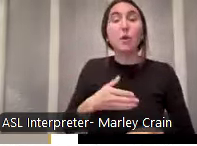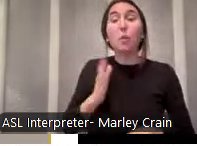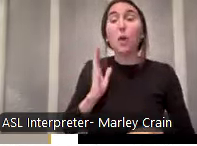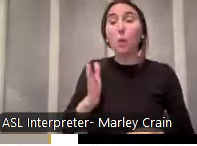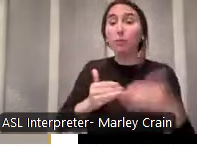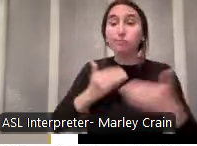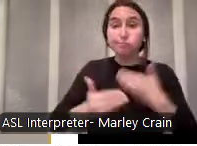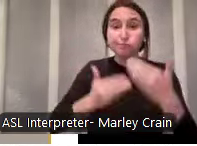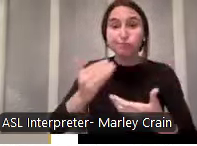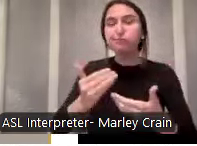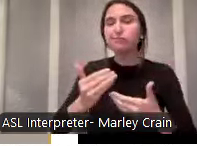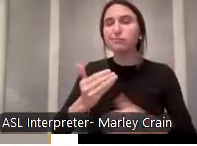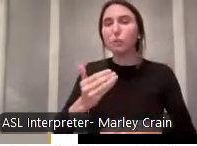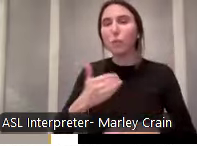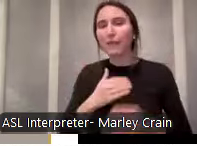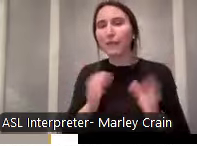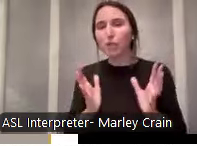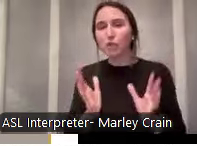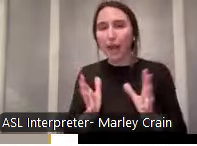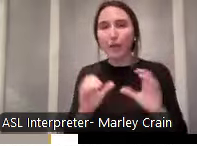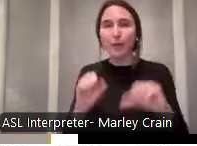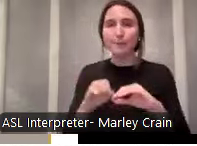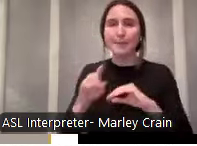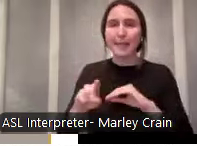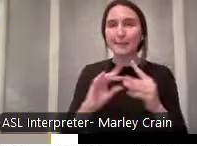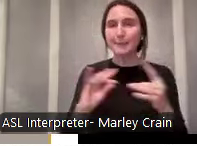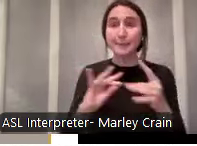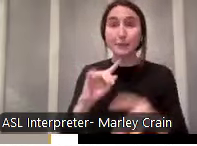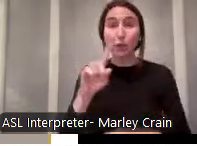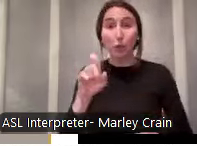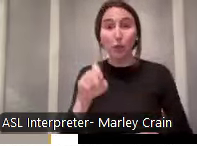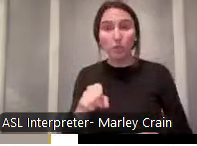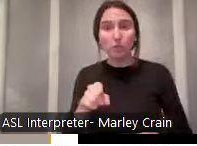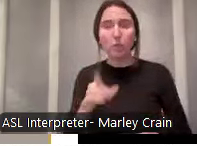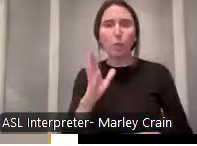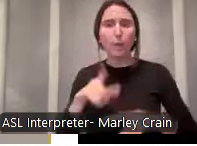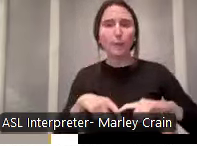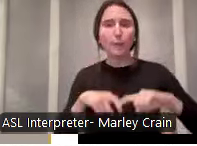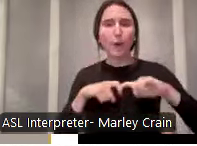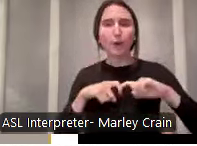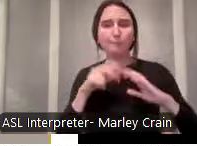as questions come up, also feel free to enter them in there.